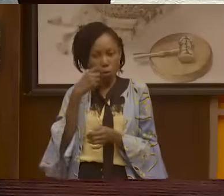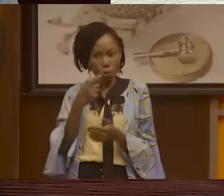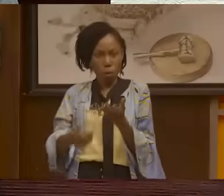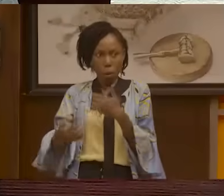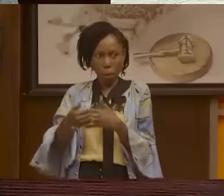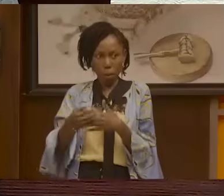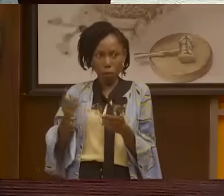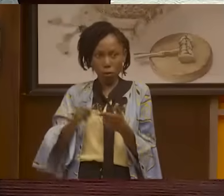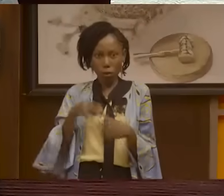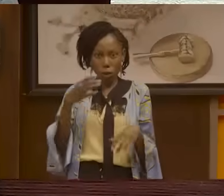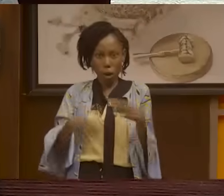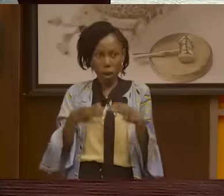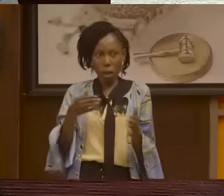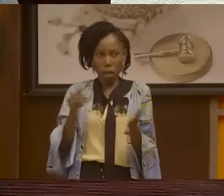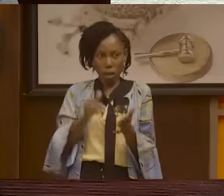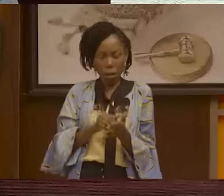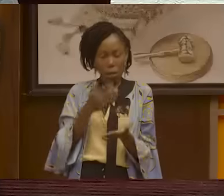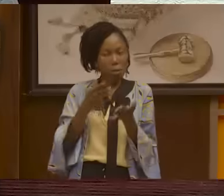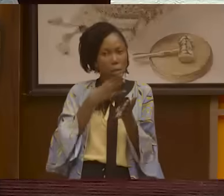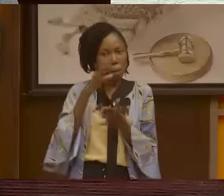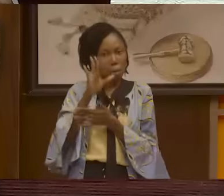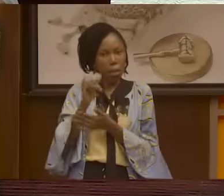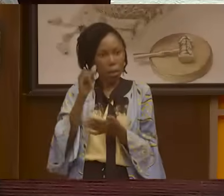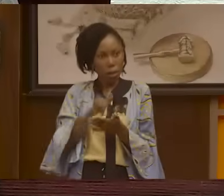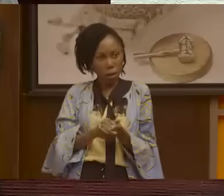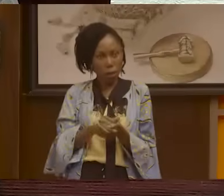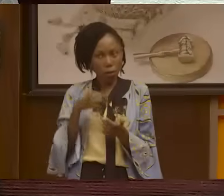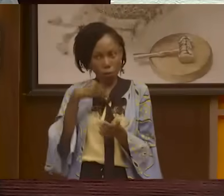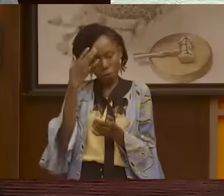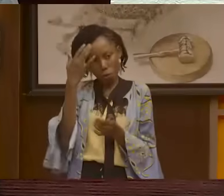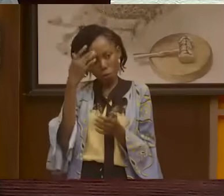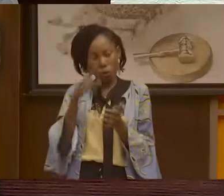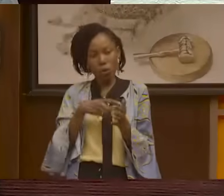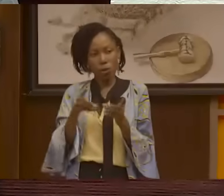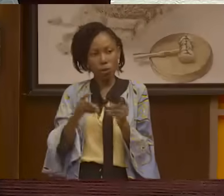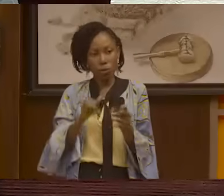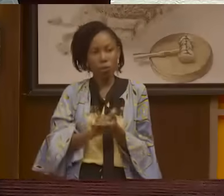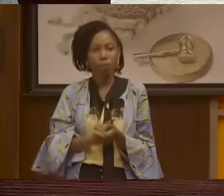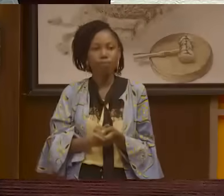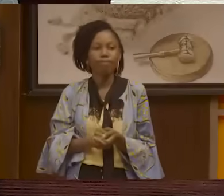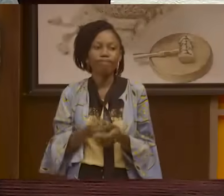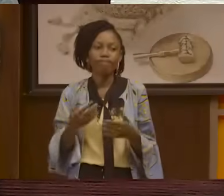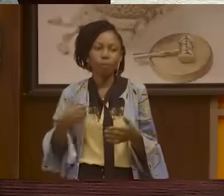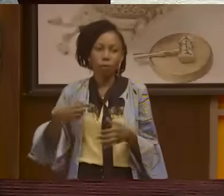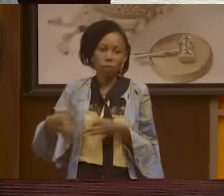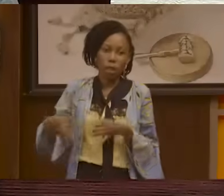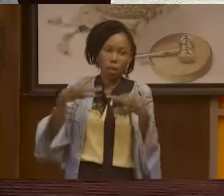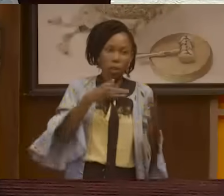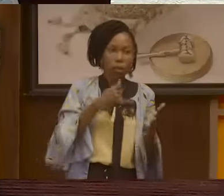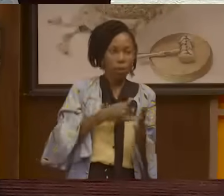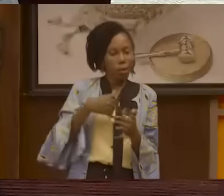Yes, by that time, we take a decision on it. Right. So that's my position on